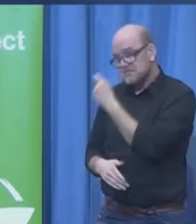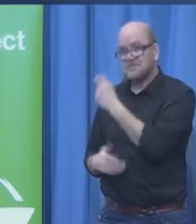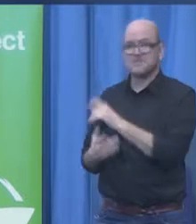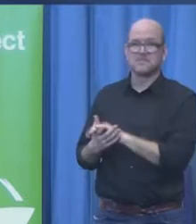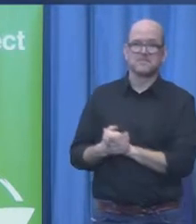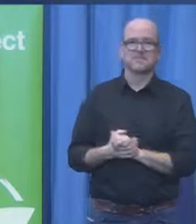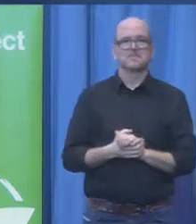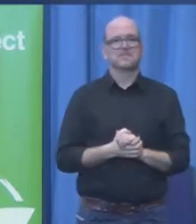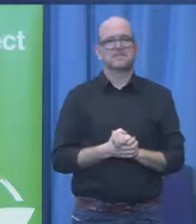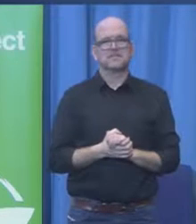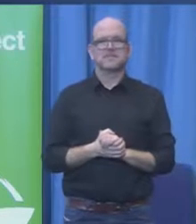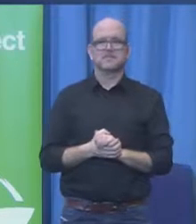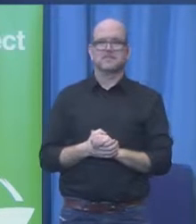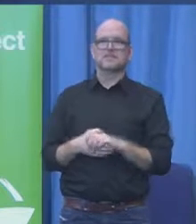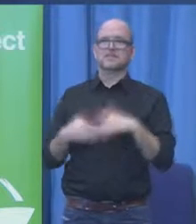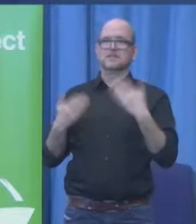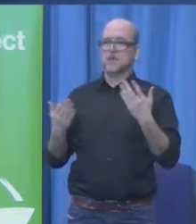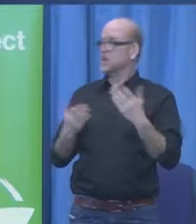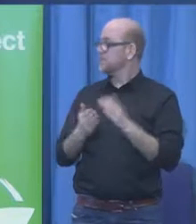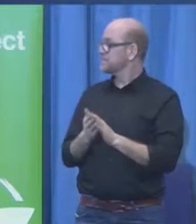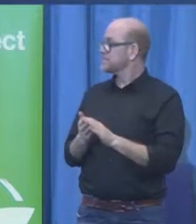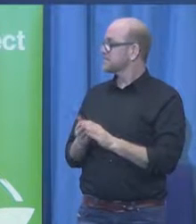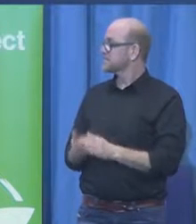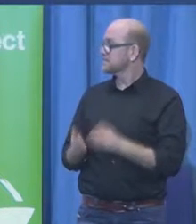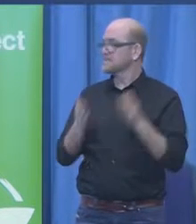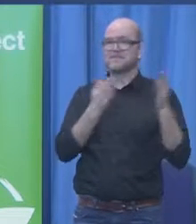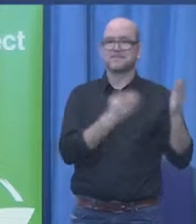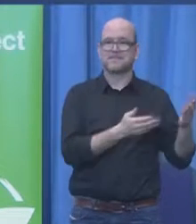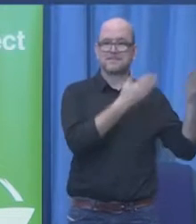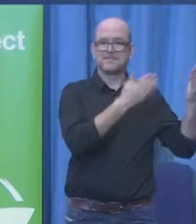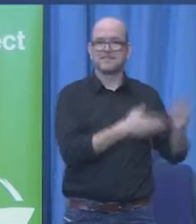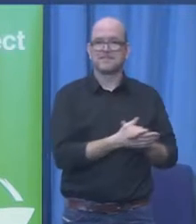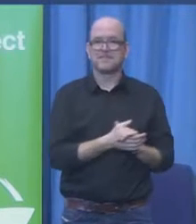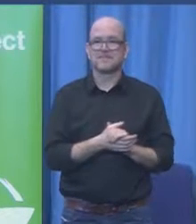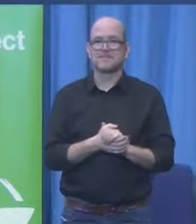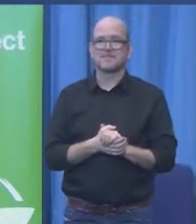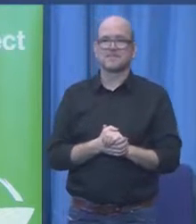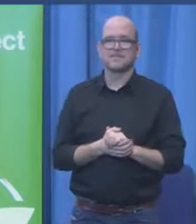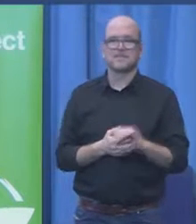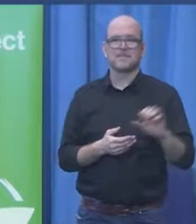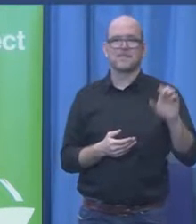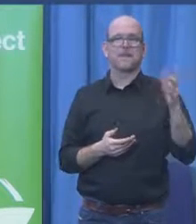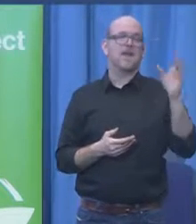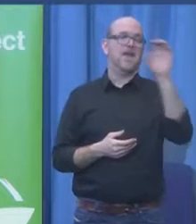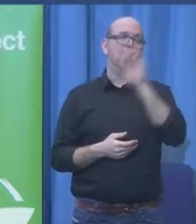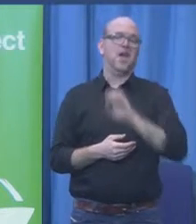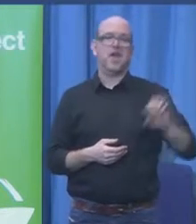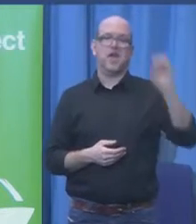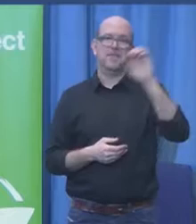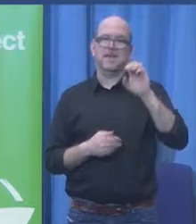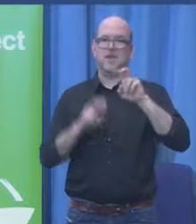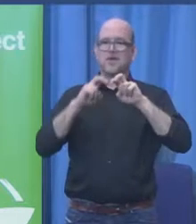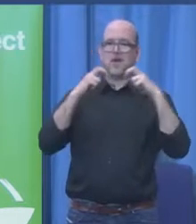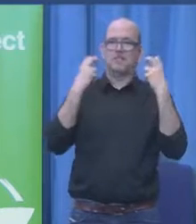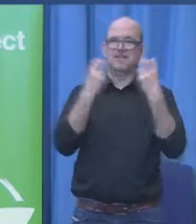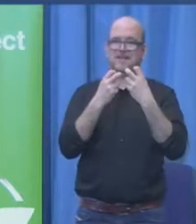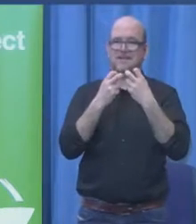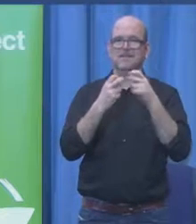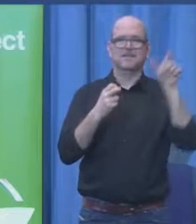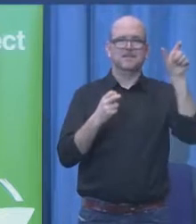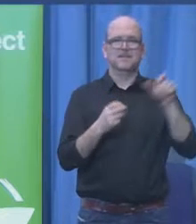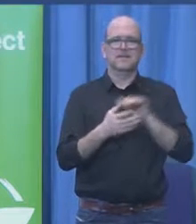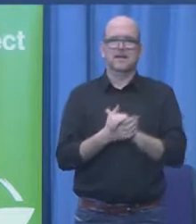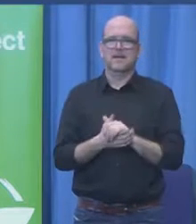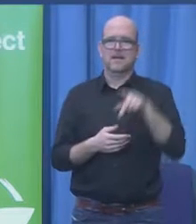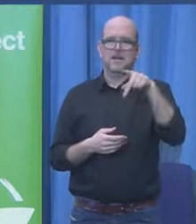the European Commission, Immaculada Plasencia Porrero. Immaculada, would you like to say a few words